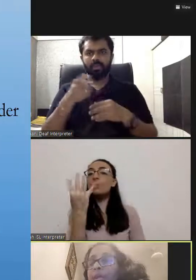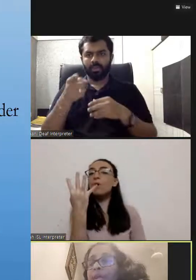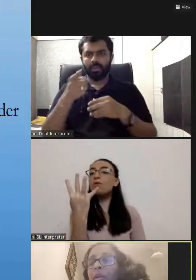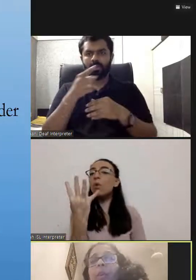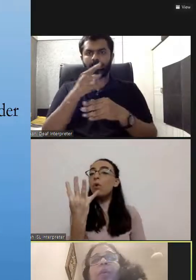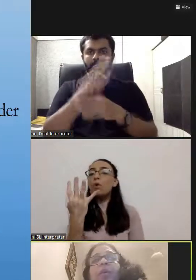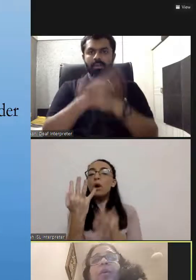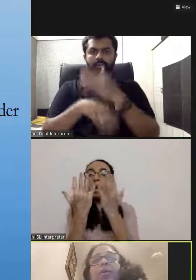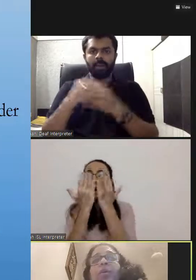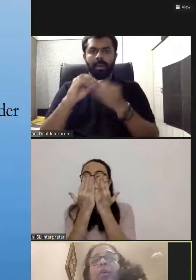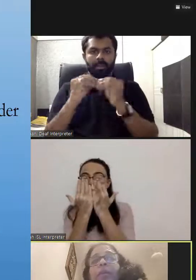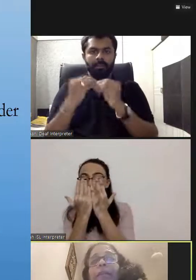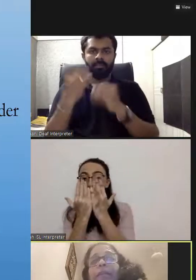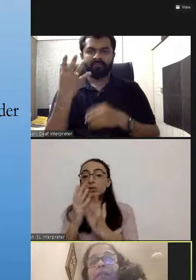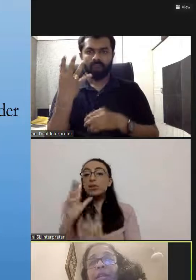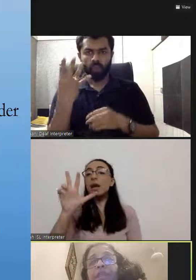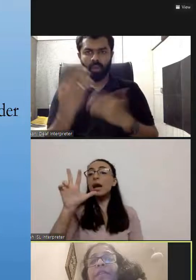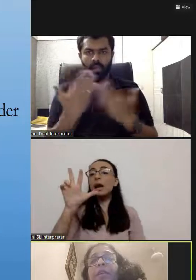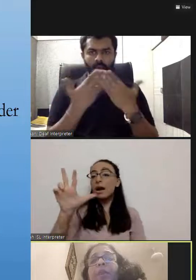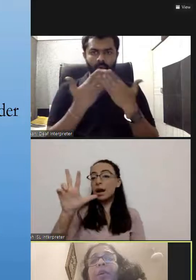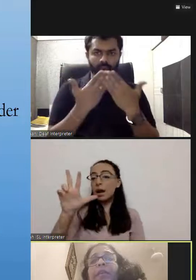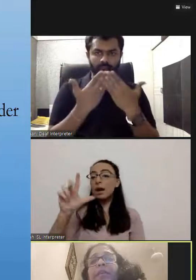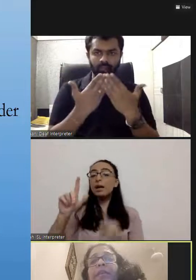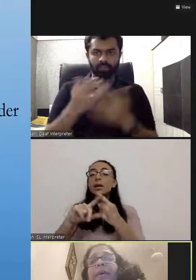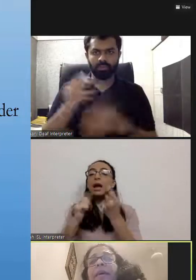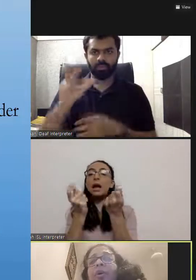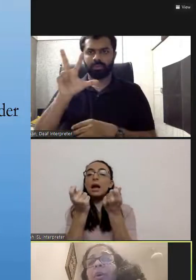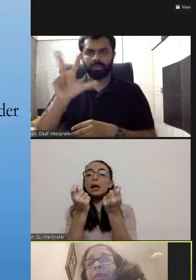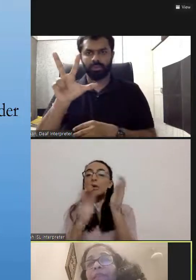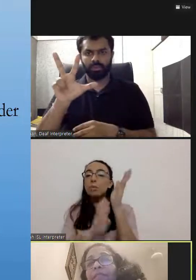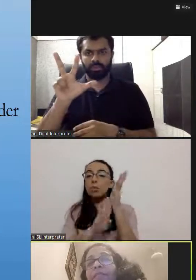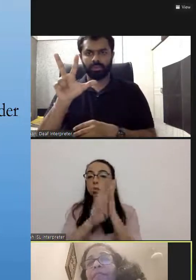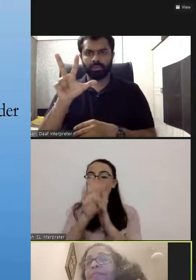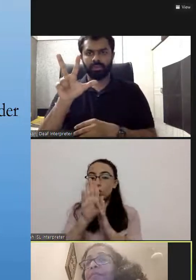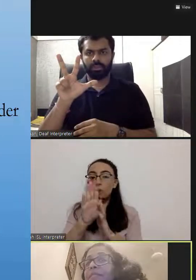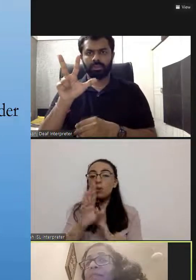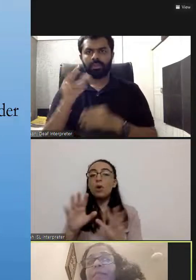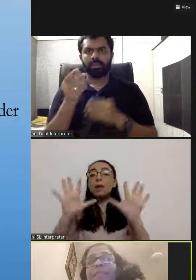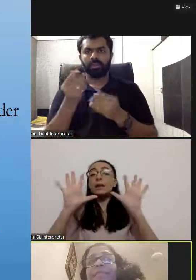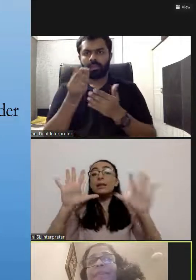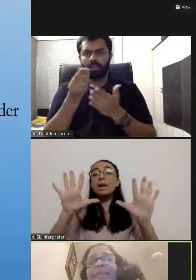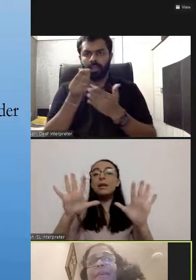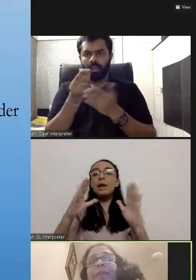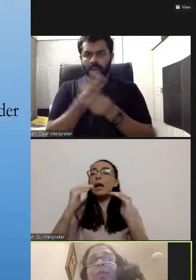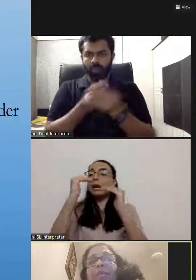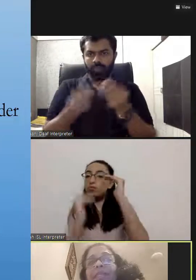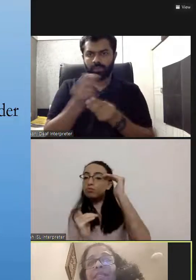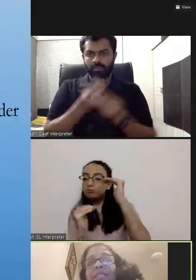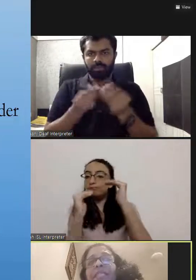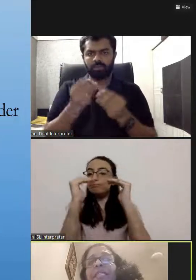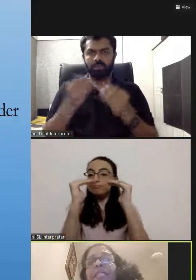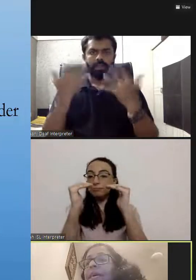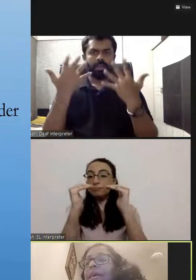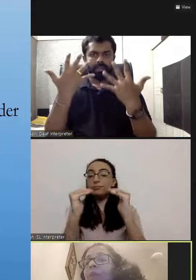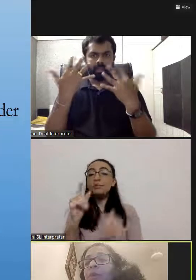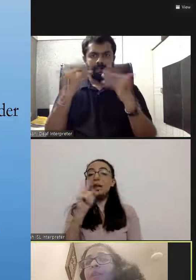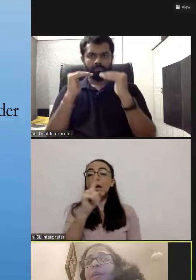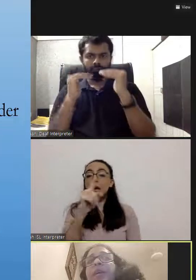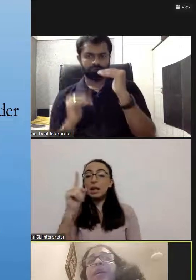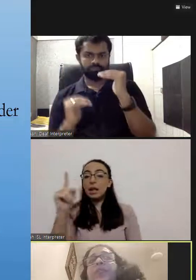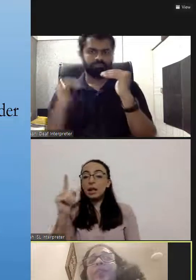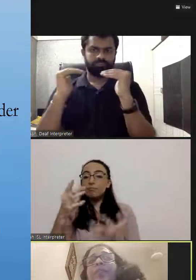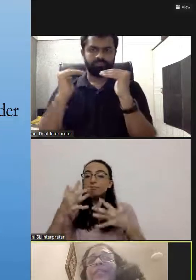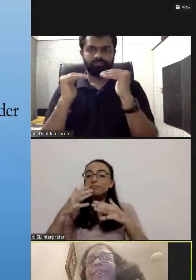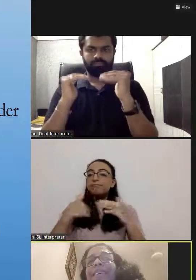Goal 8, economic growth, Goal 10, reduce inequalities, Goal 11, save sustainable cities, and Goal 17, data and